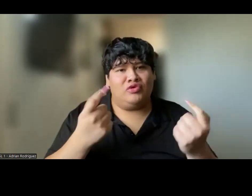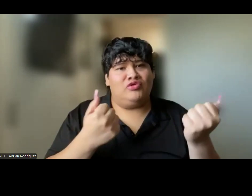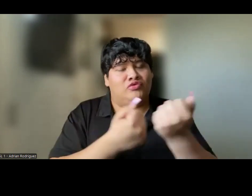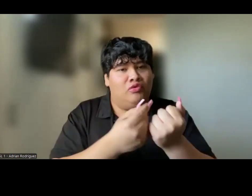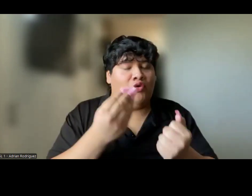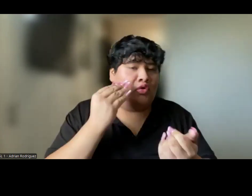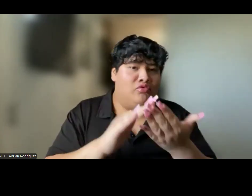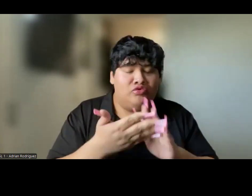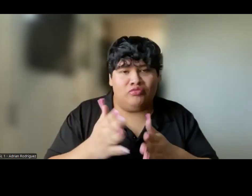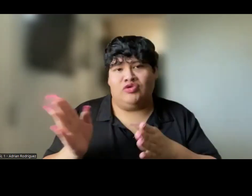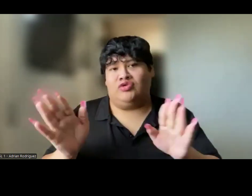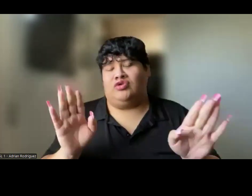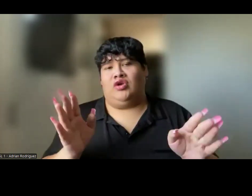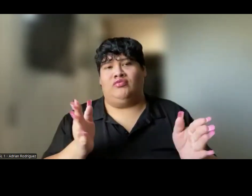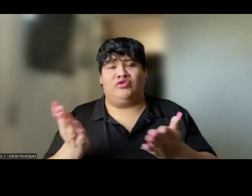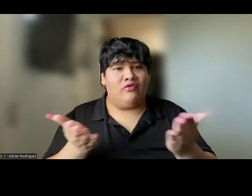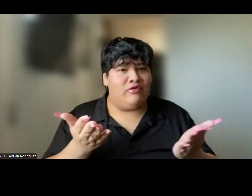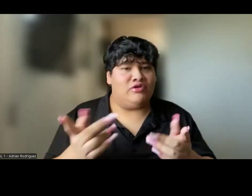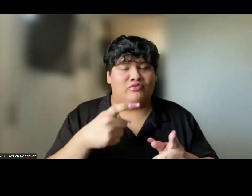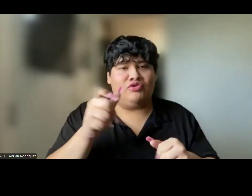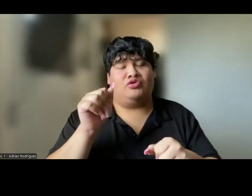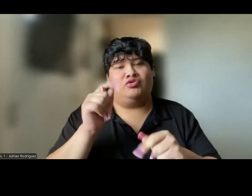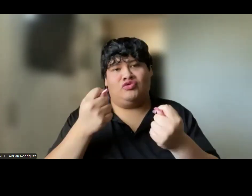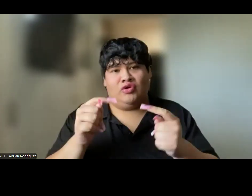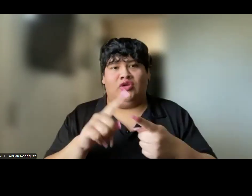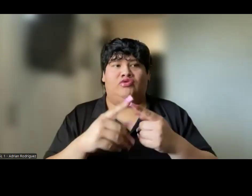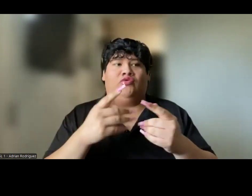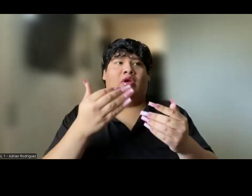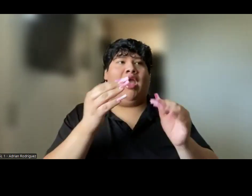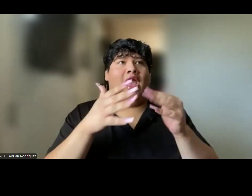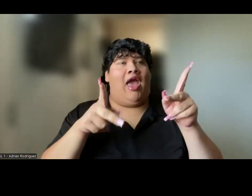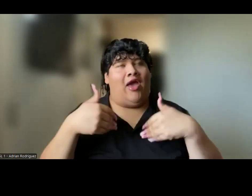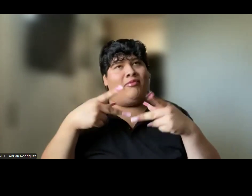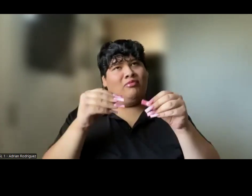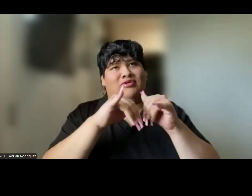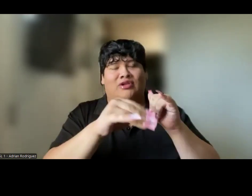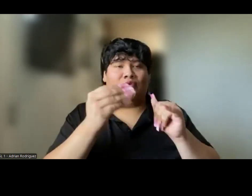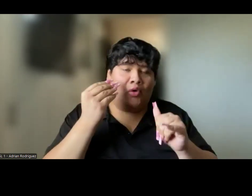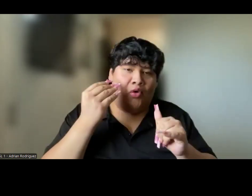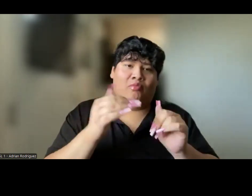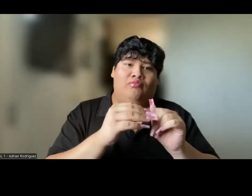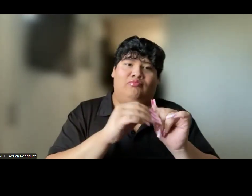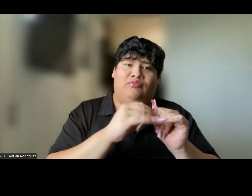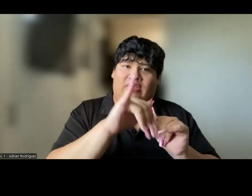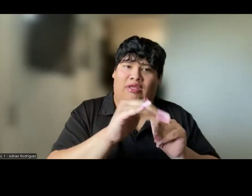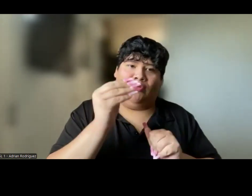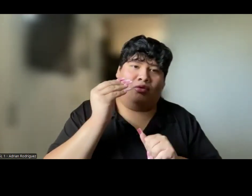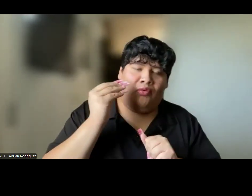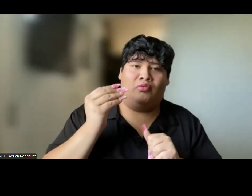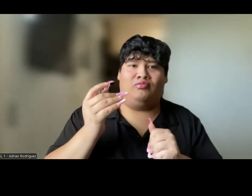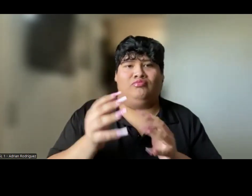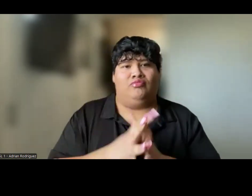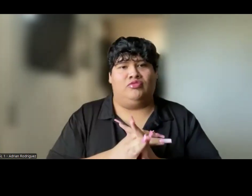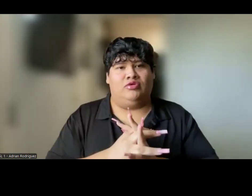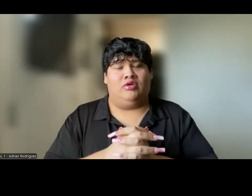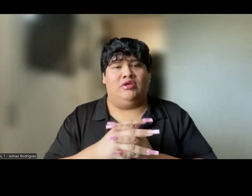community-based services. That is what we should be doing, is maintaining people in their homes, aging in place. And it's been very, very surprising to